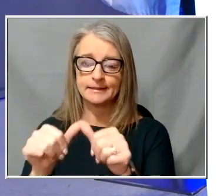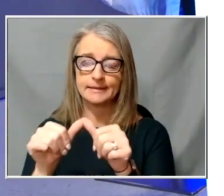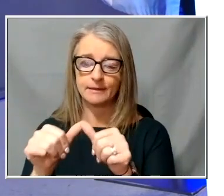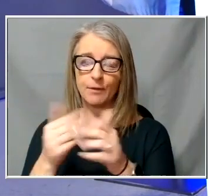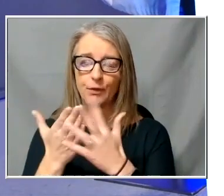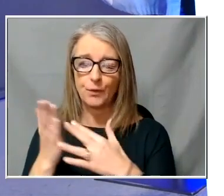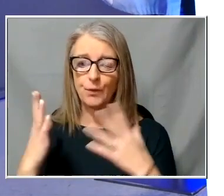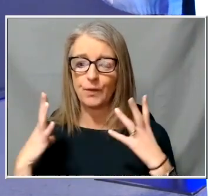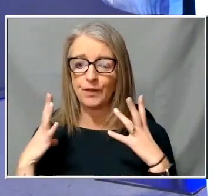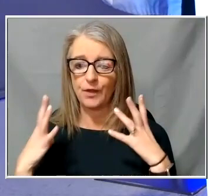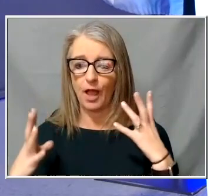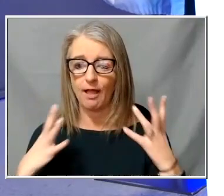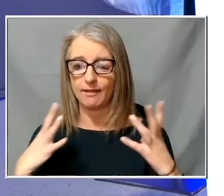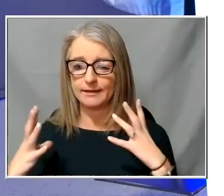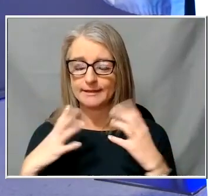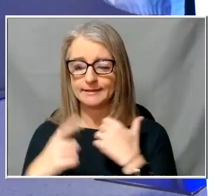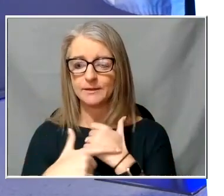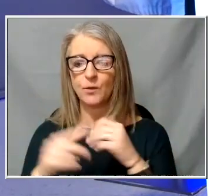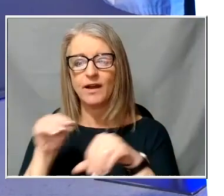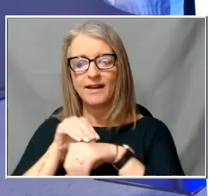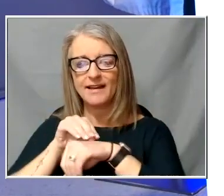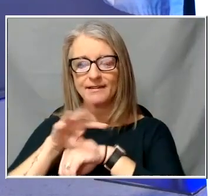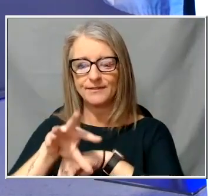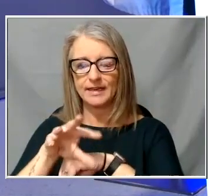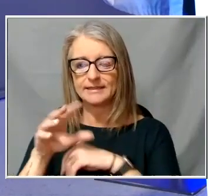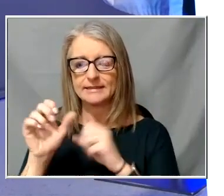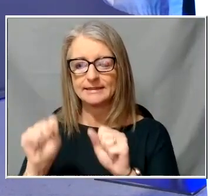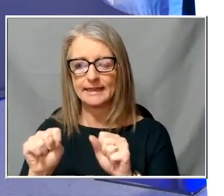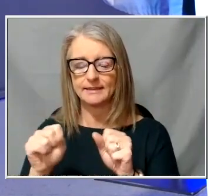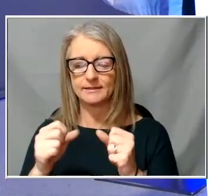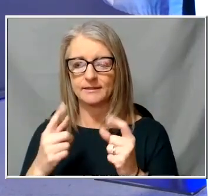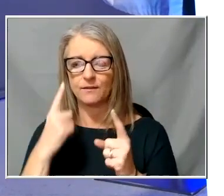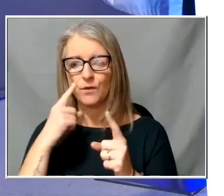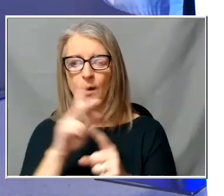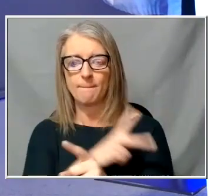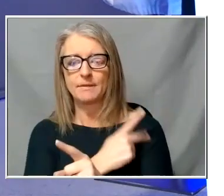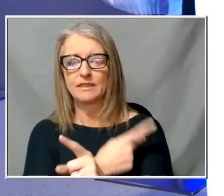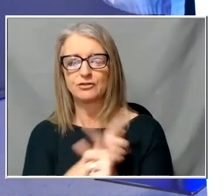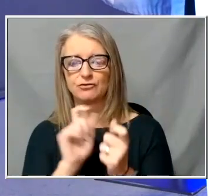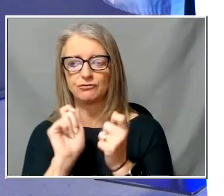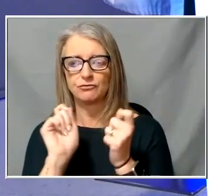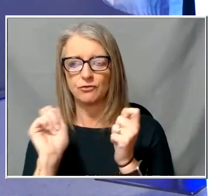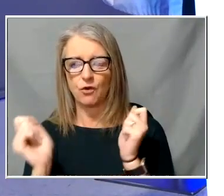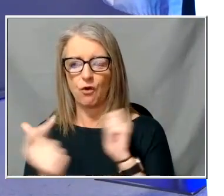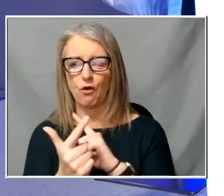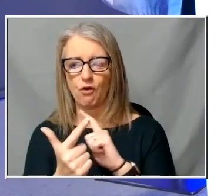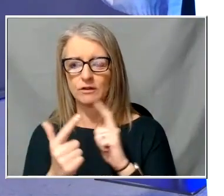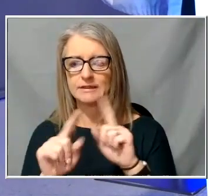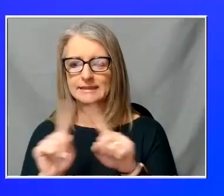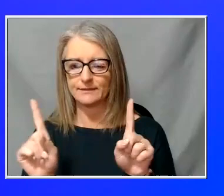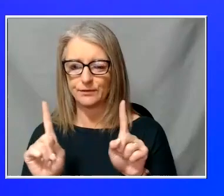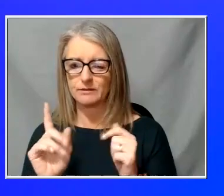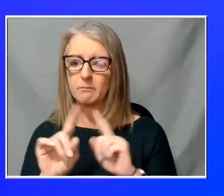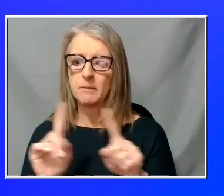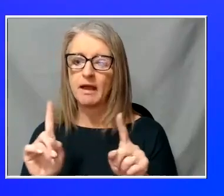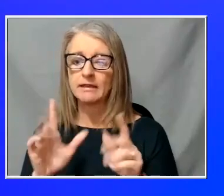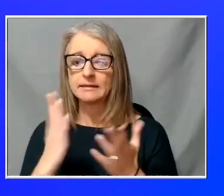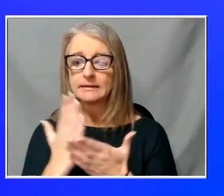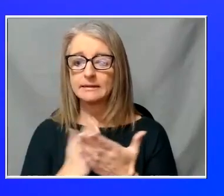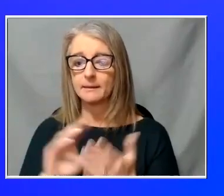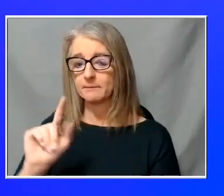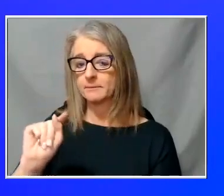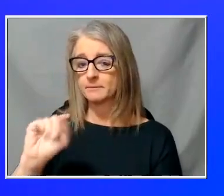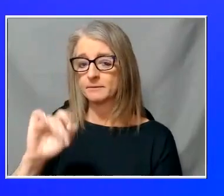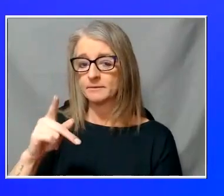holidays. What kind of advice do you give? And I'm sure it's curtailed per patient, but what are some tips you have? So whatever